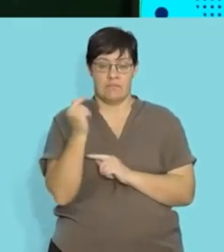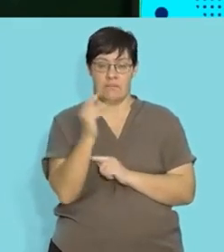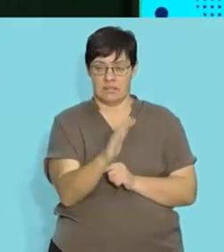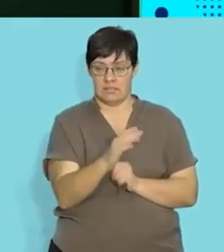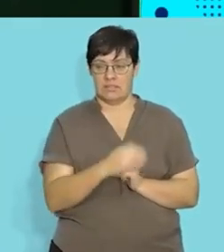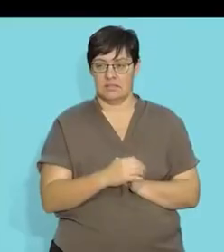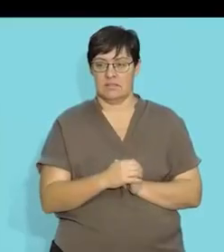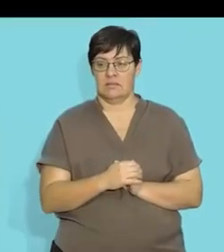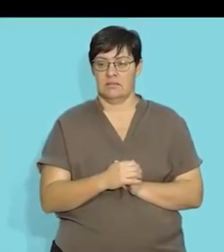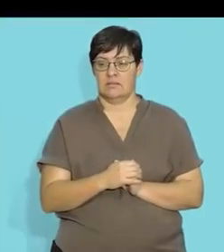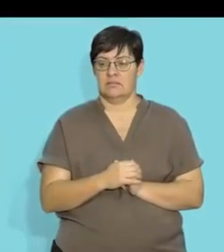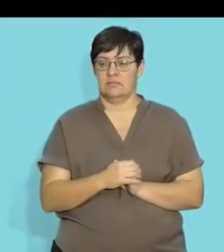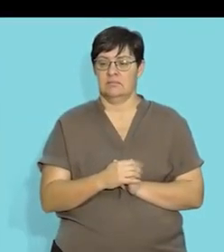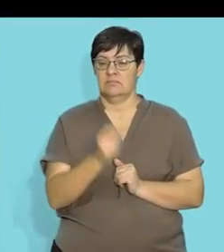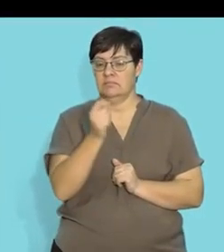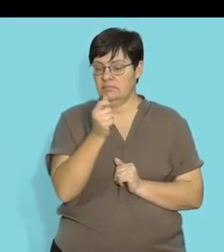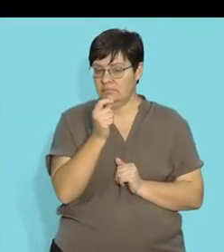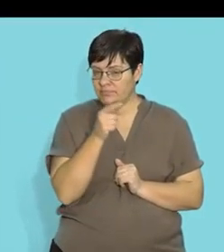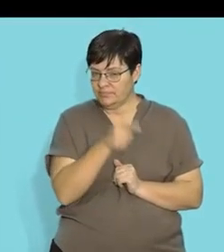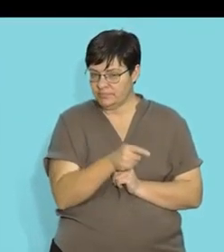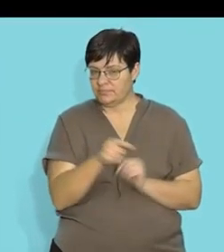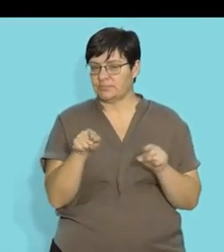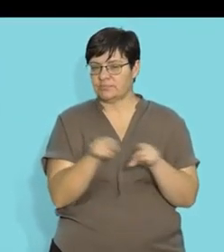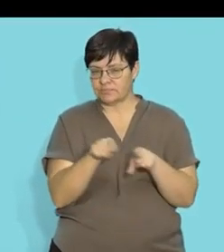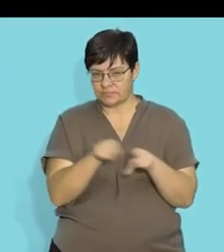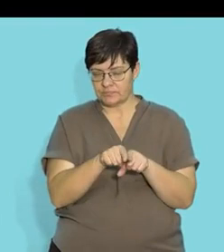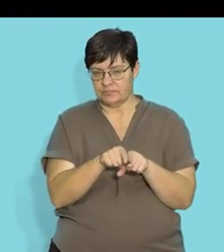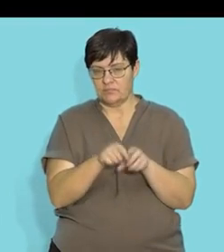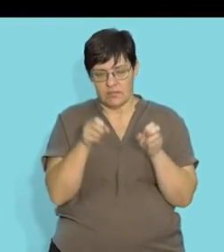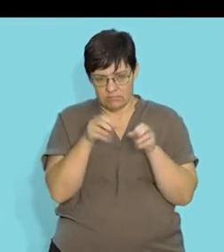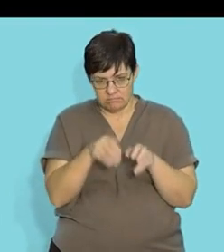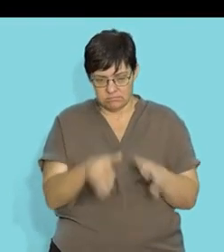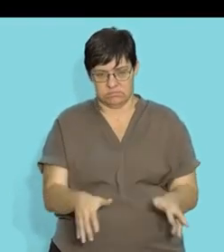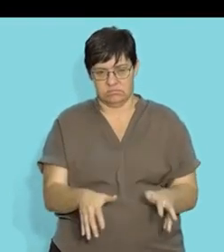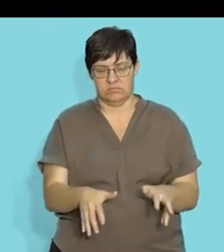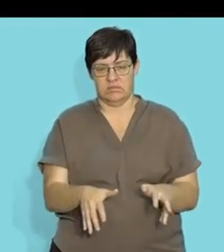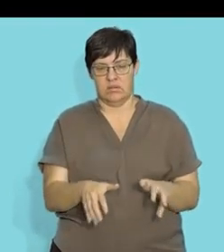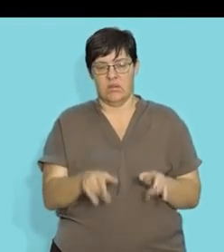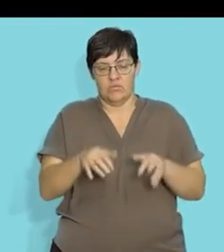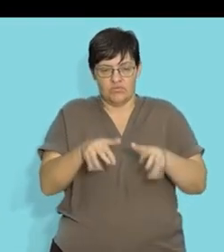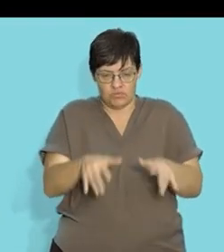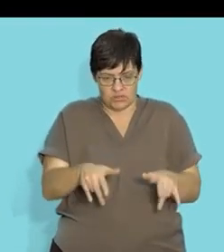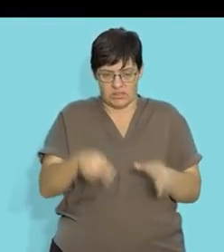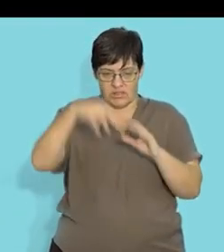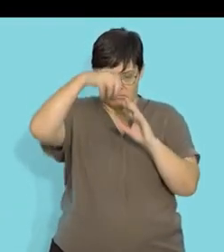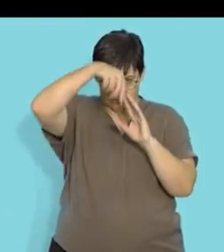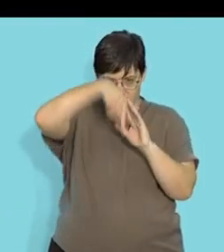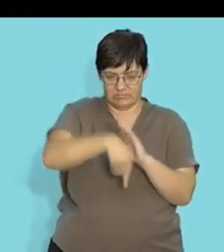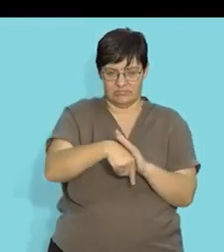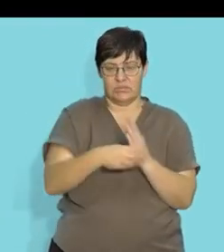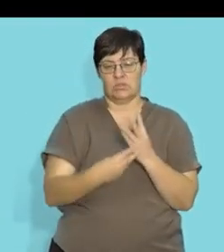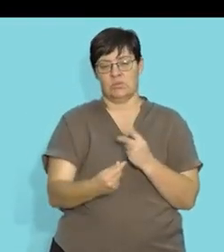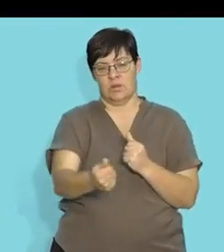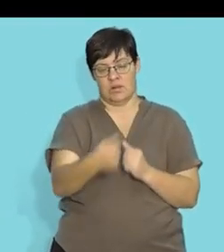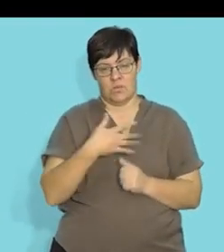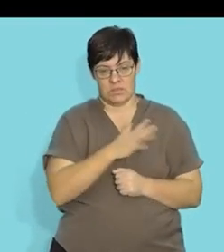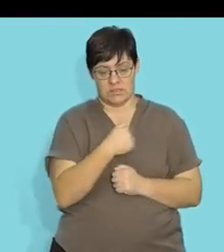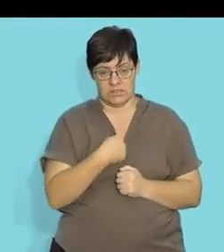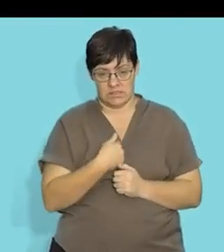plant, you'll find that the seedlings also placed down will produce roots towards the